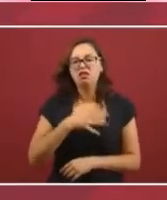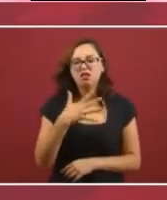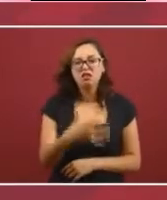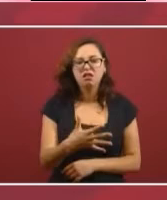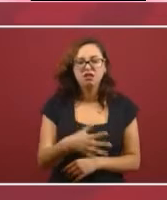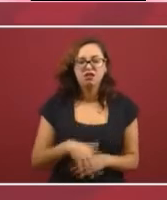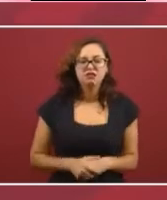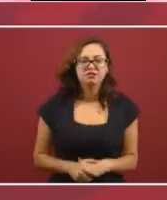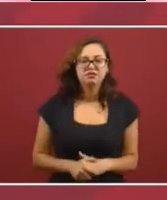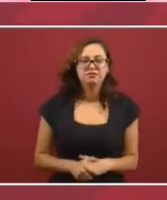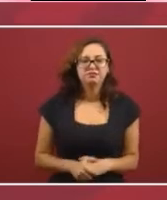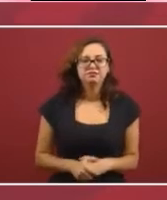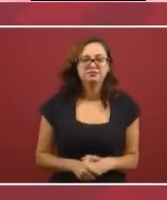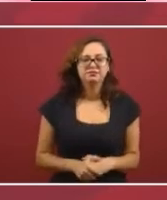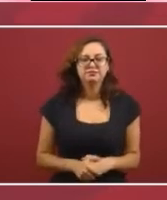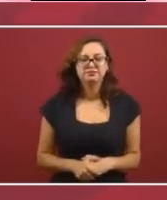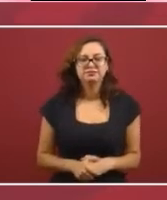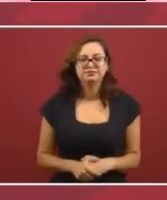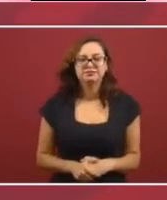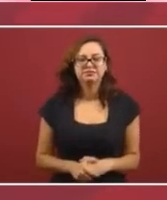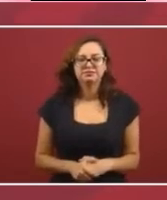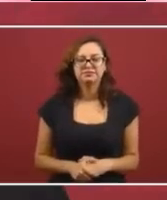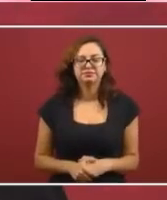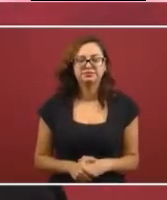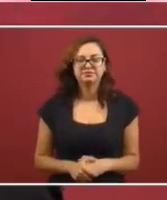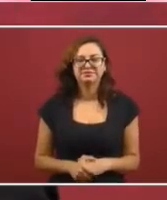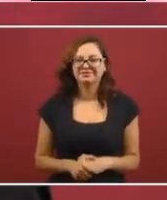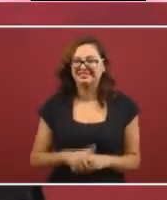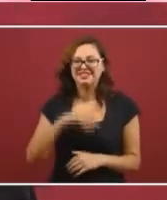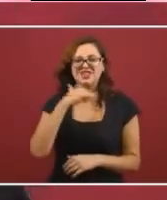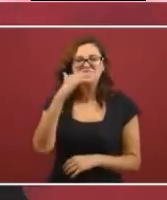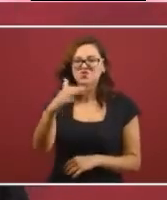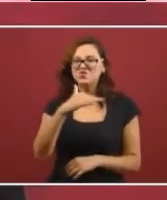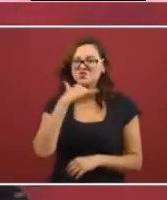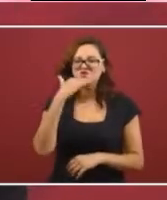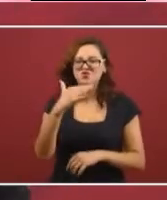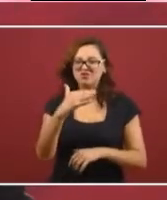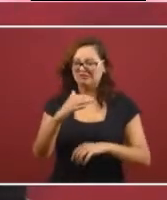means it's disgusting, it's stinky, it stinks.